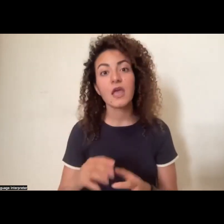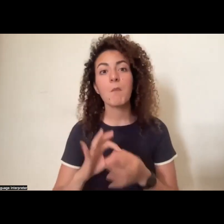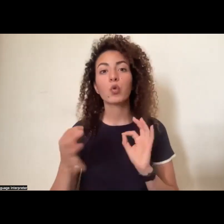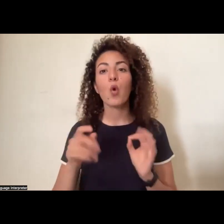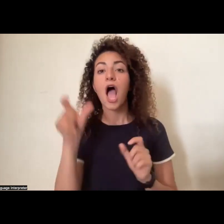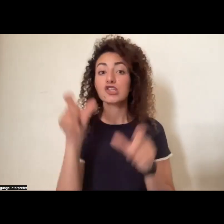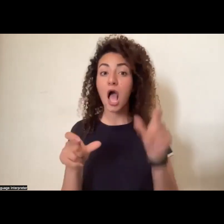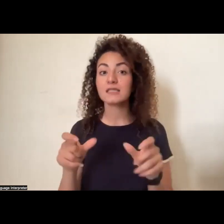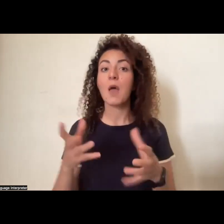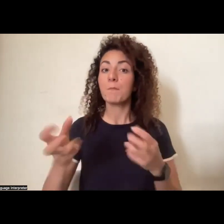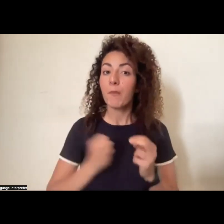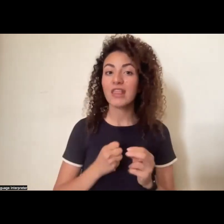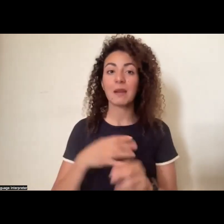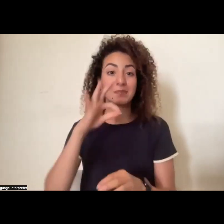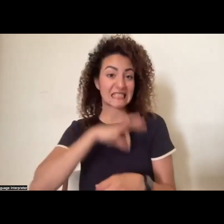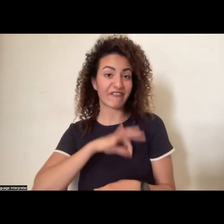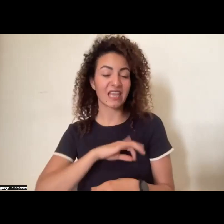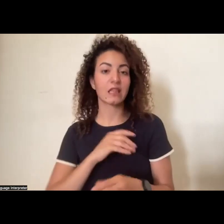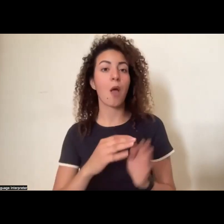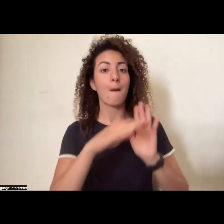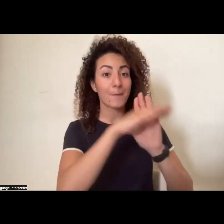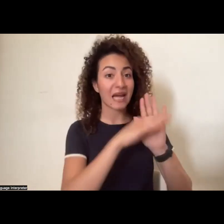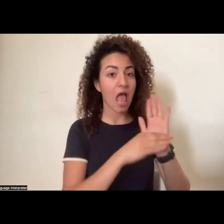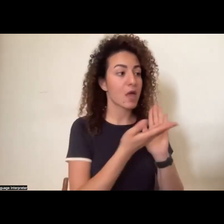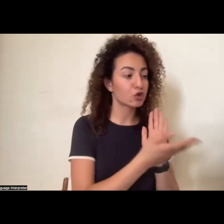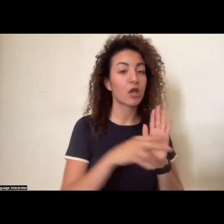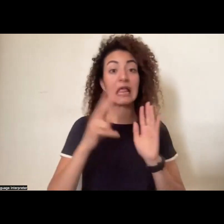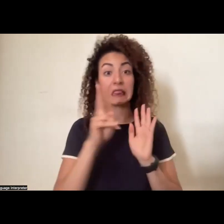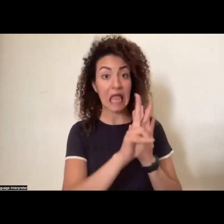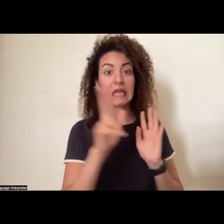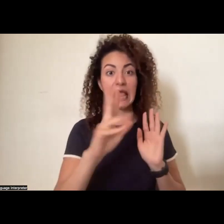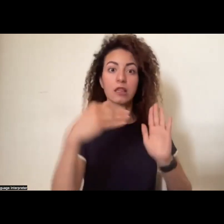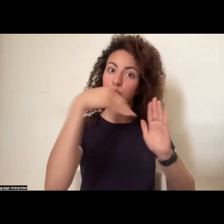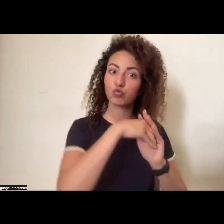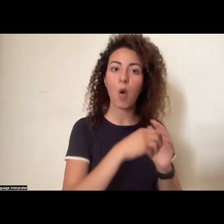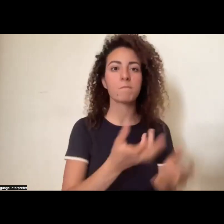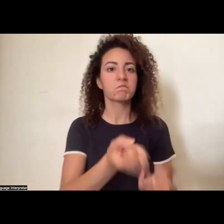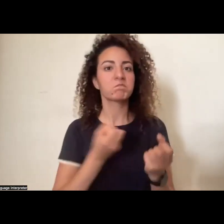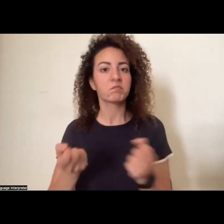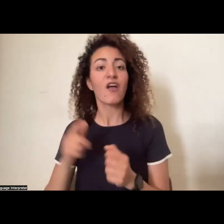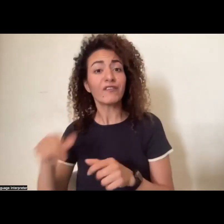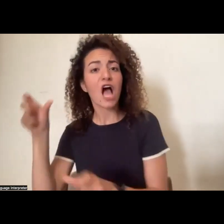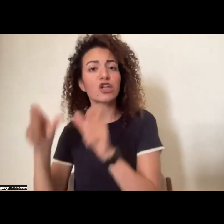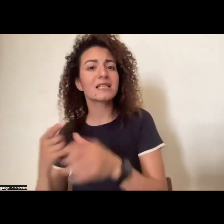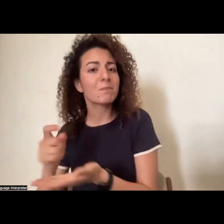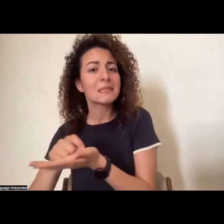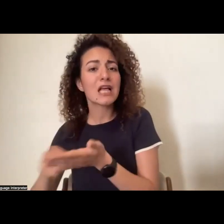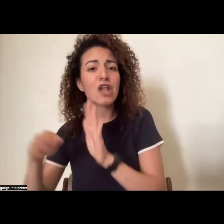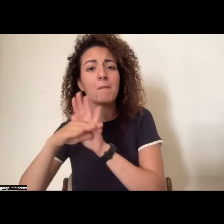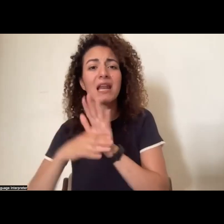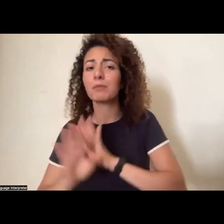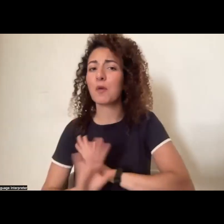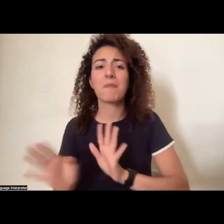benefit from different programs, and there will be people that won't benefit from any program. We do not have a universal social registry, a unified registry that